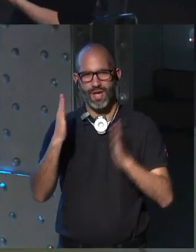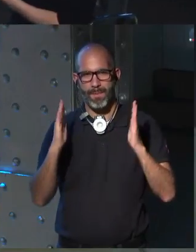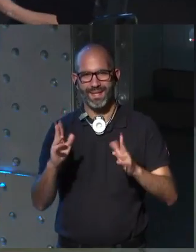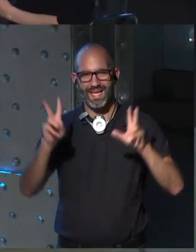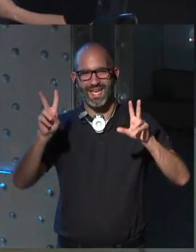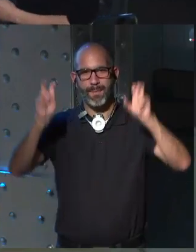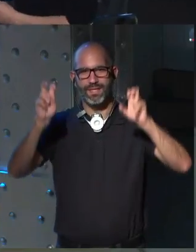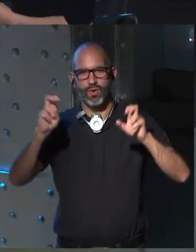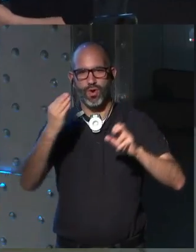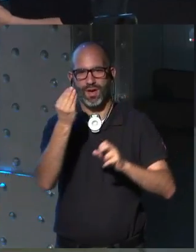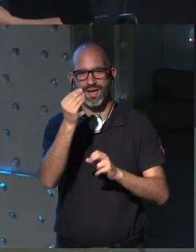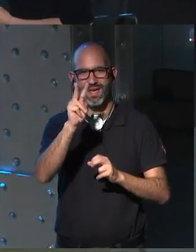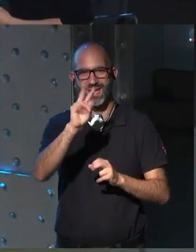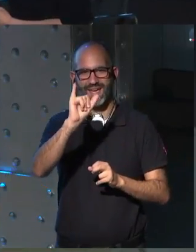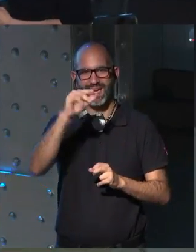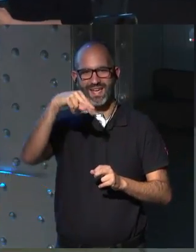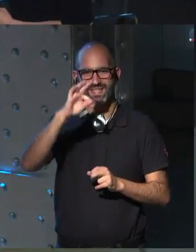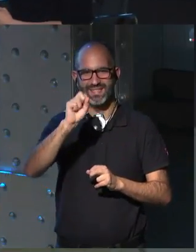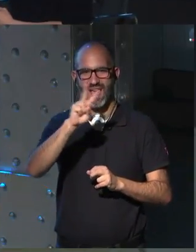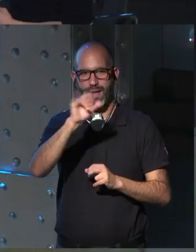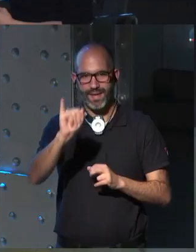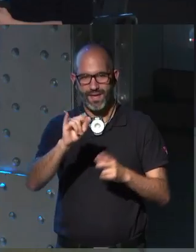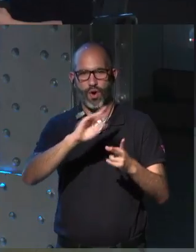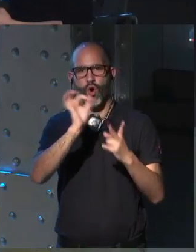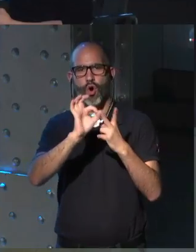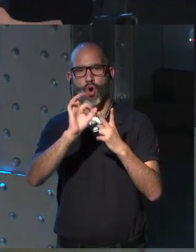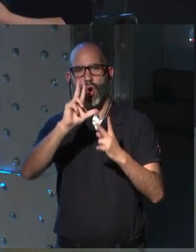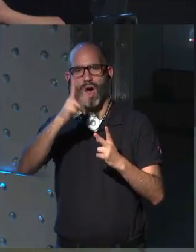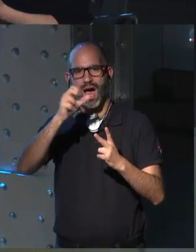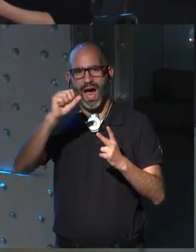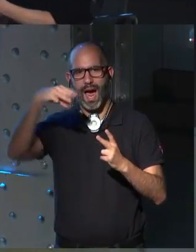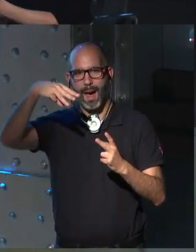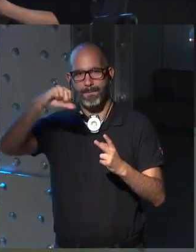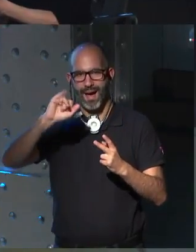something really essential, which is the chapter on Quintabi and Jamaica.